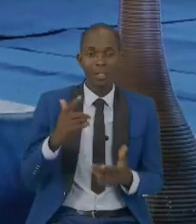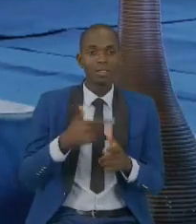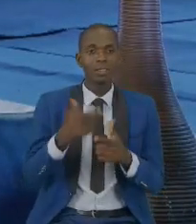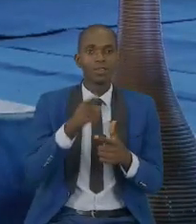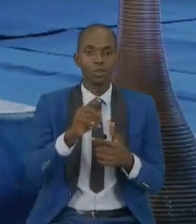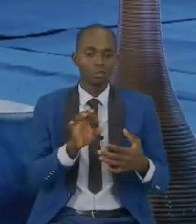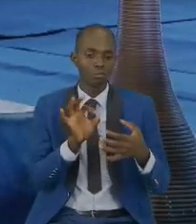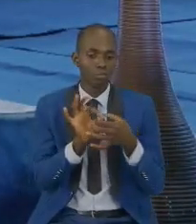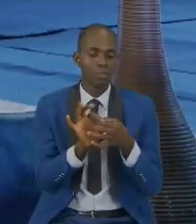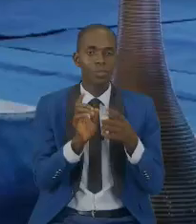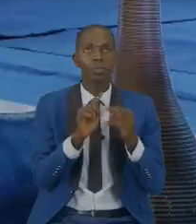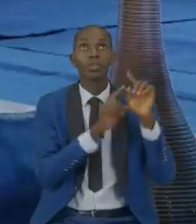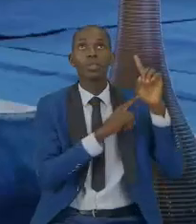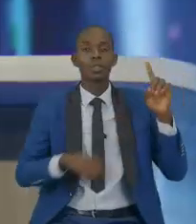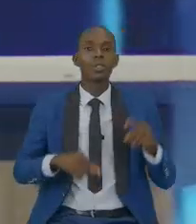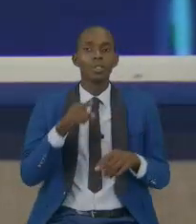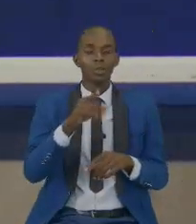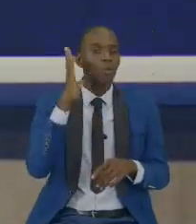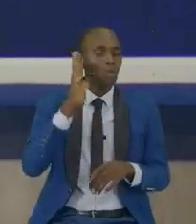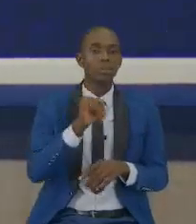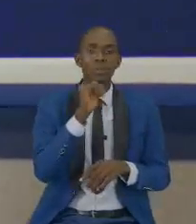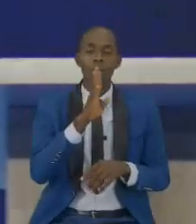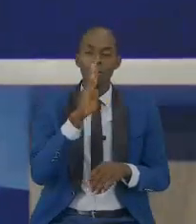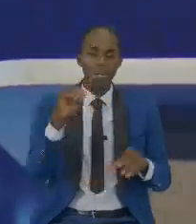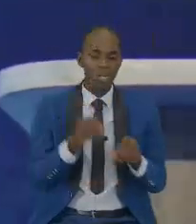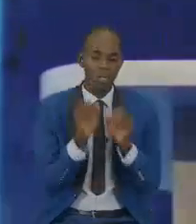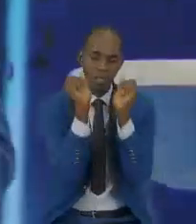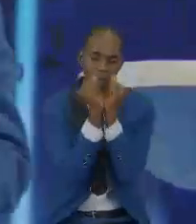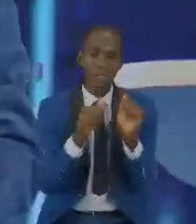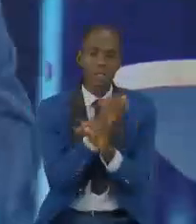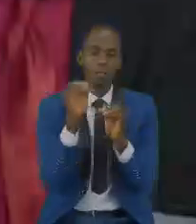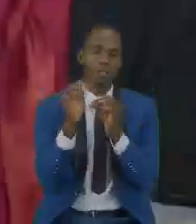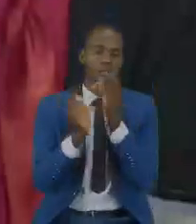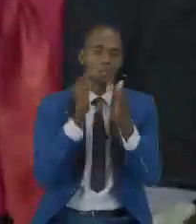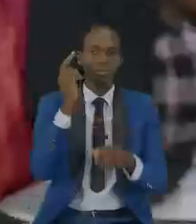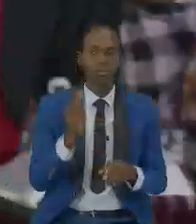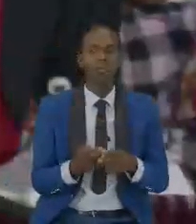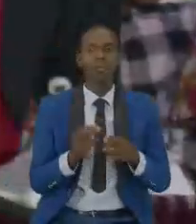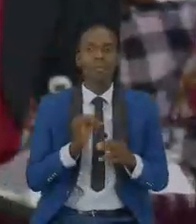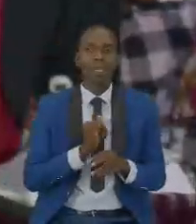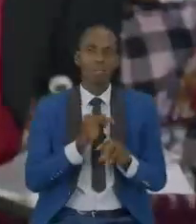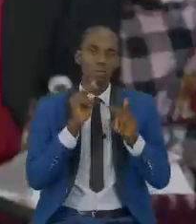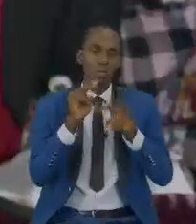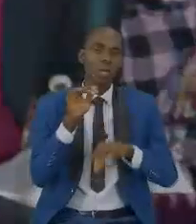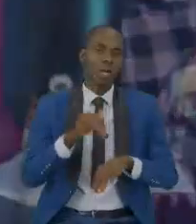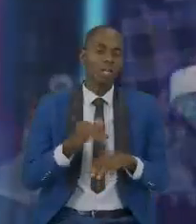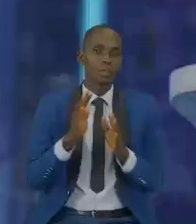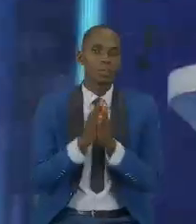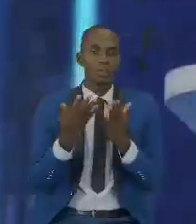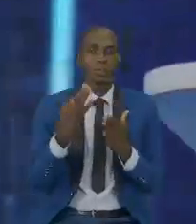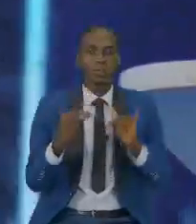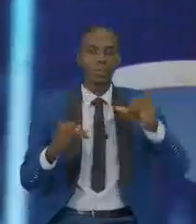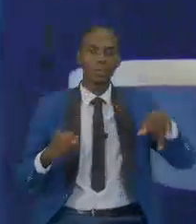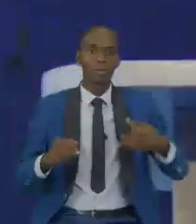Lord, and you will not be in captivity anymore, in Jesus' name. Look at Jeremiah